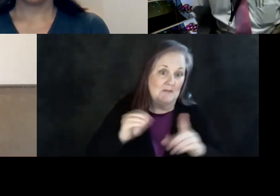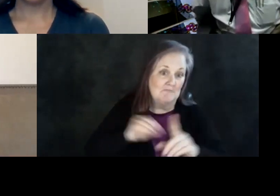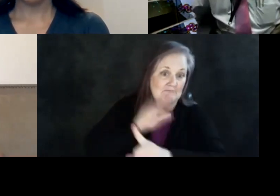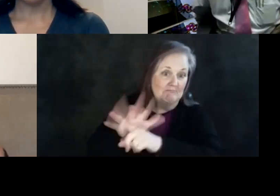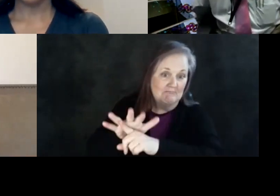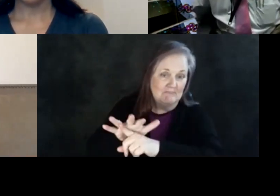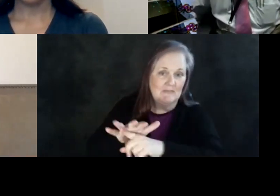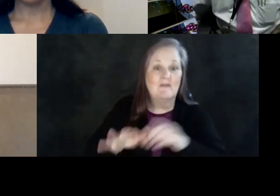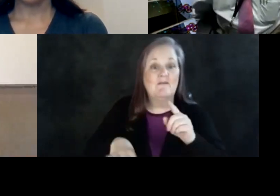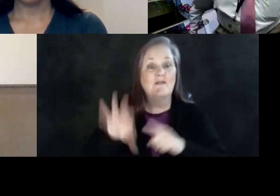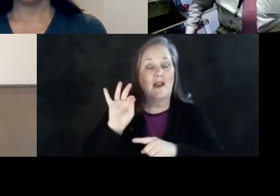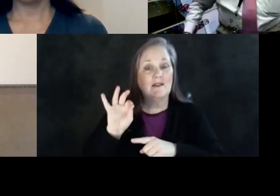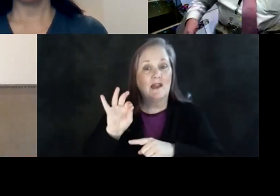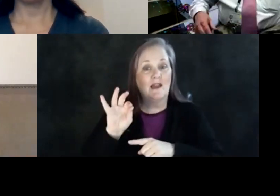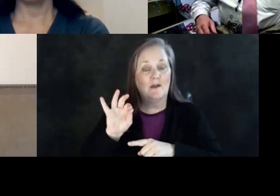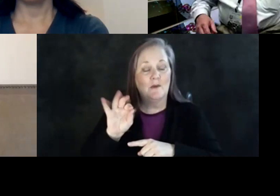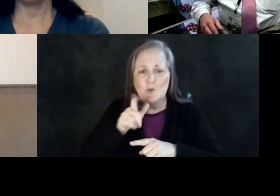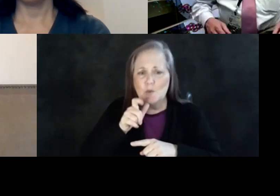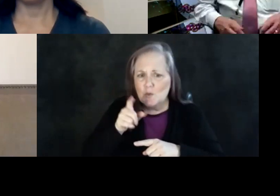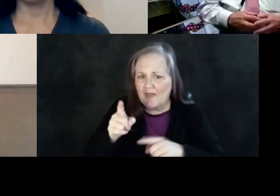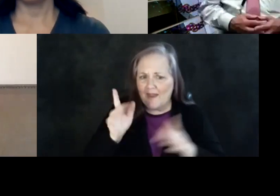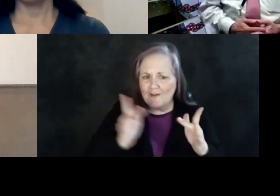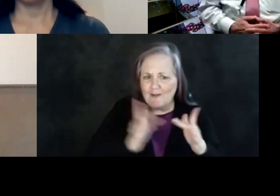you find out who they could have